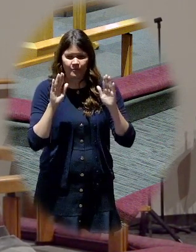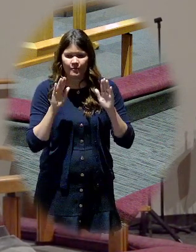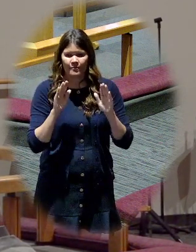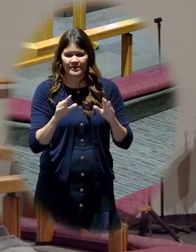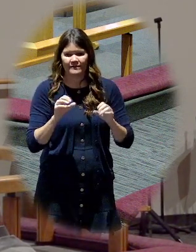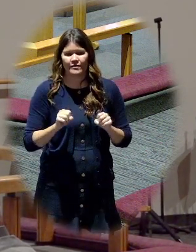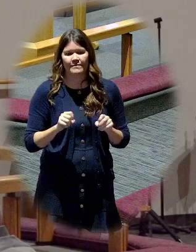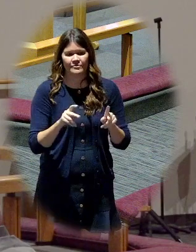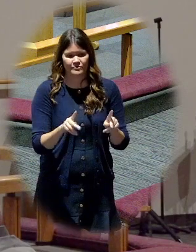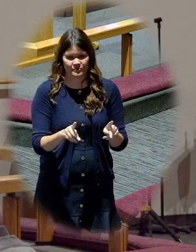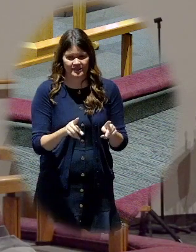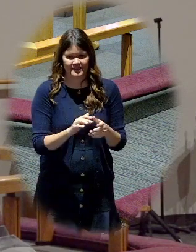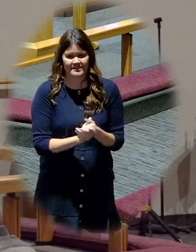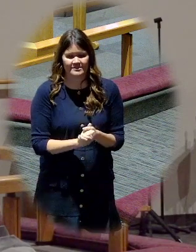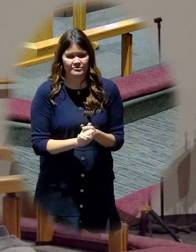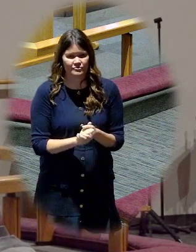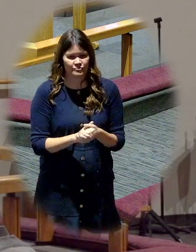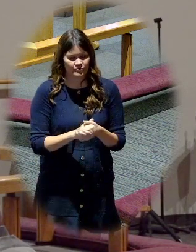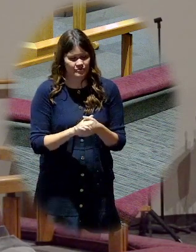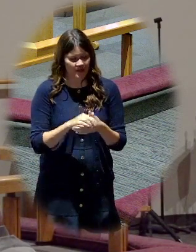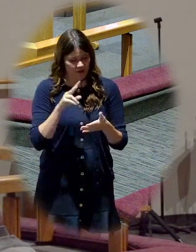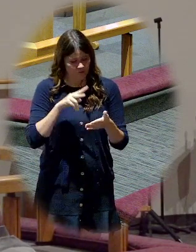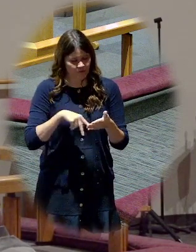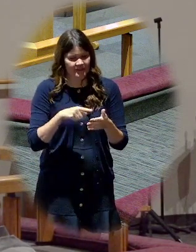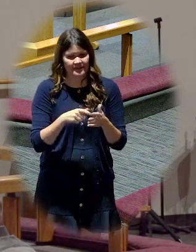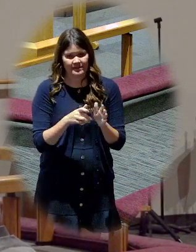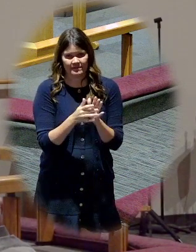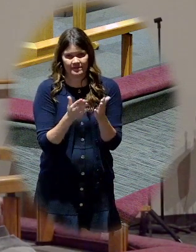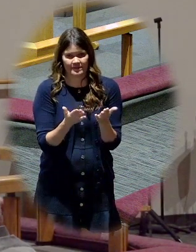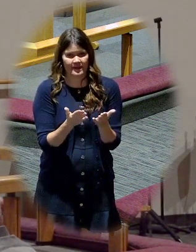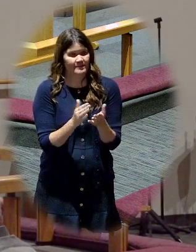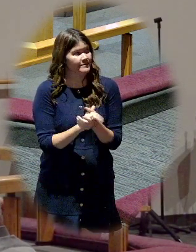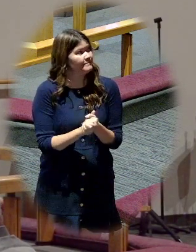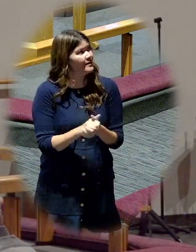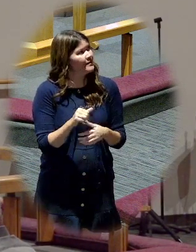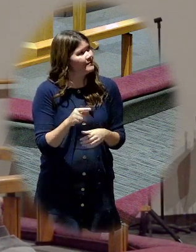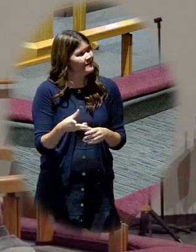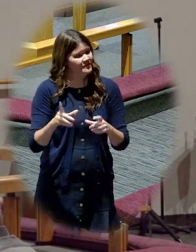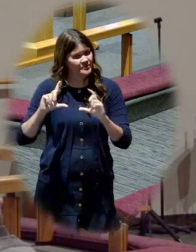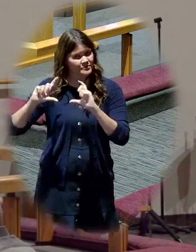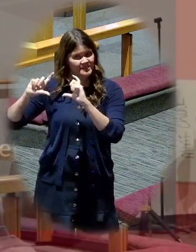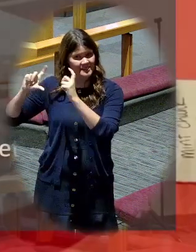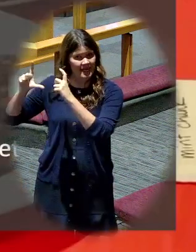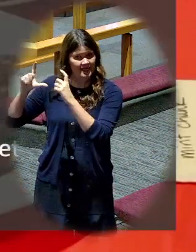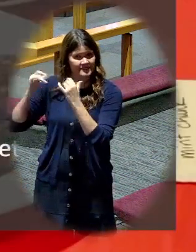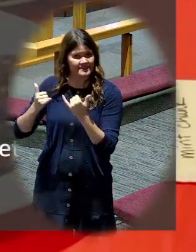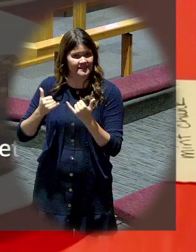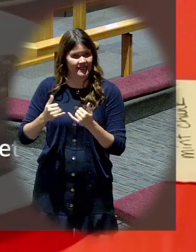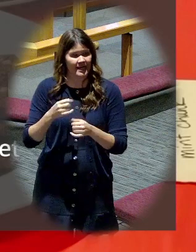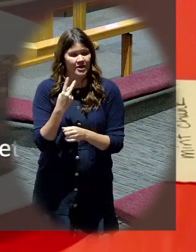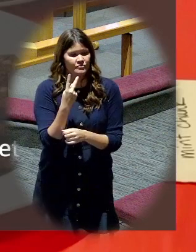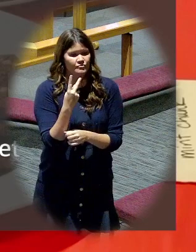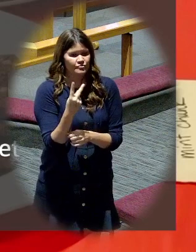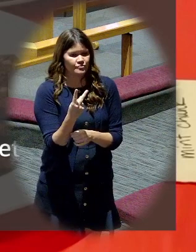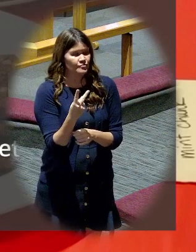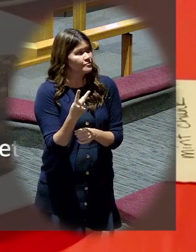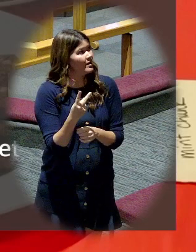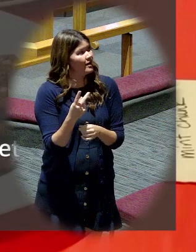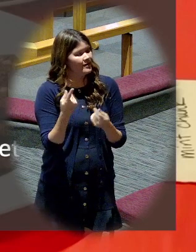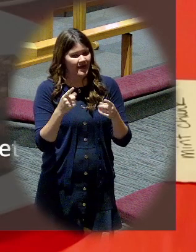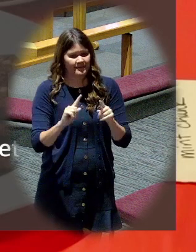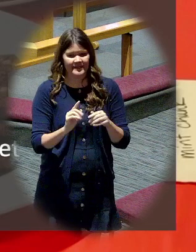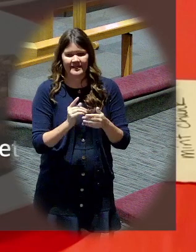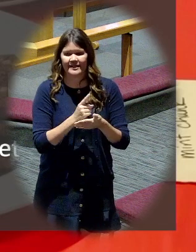into the Word. We got a couple of slides. One of them, actually two of them, are coming up for just next